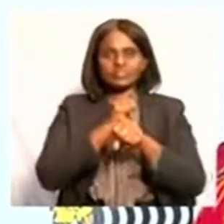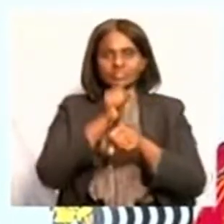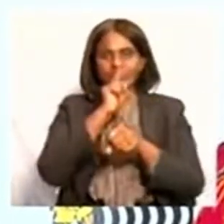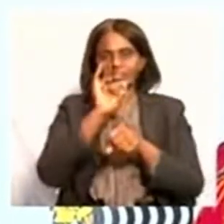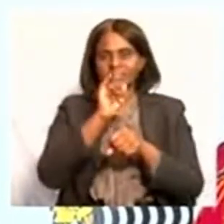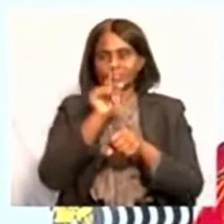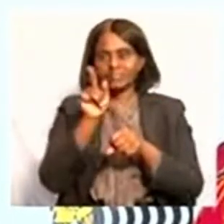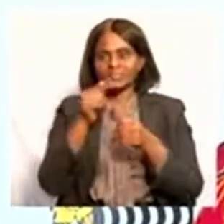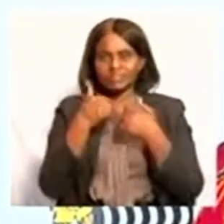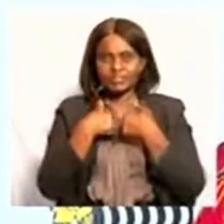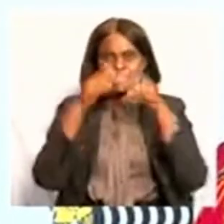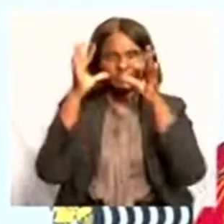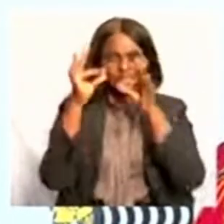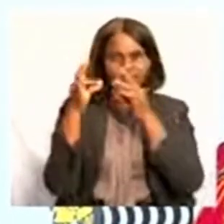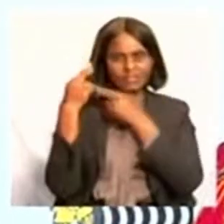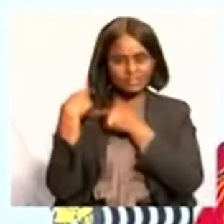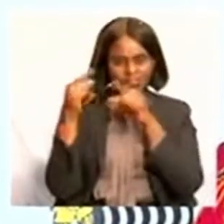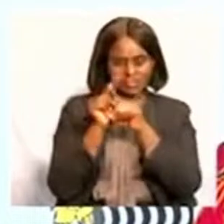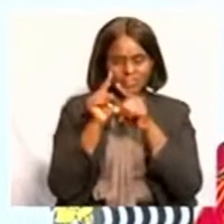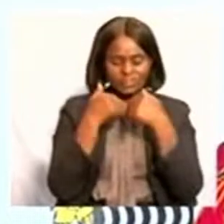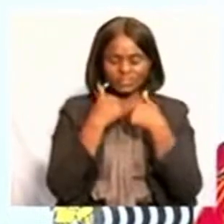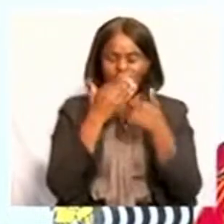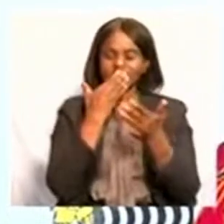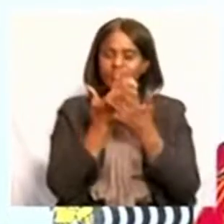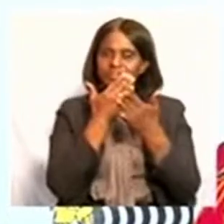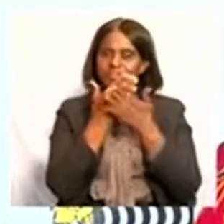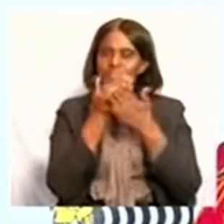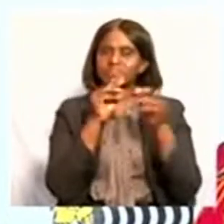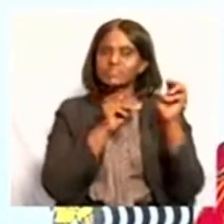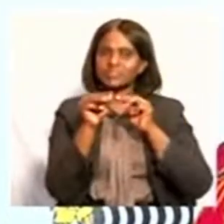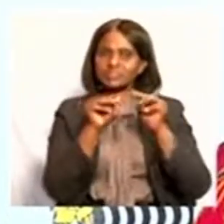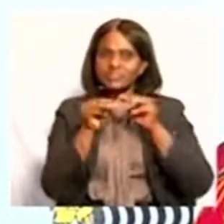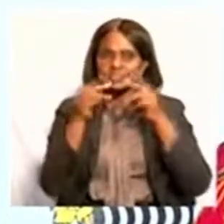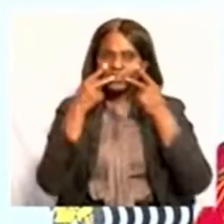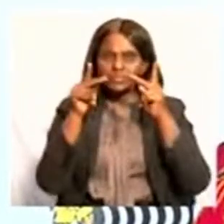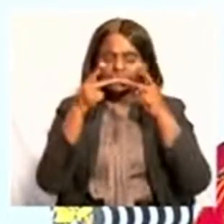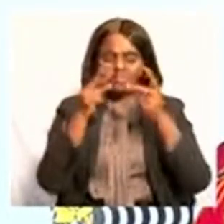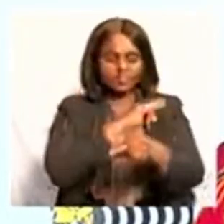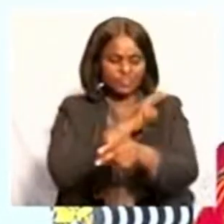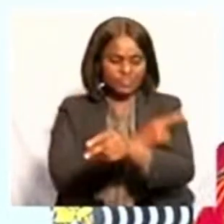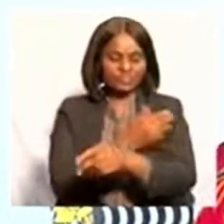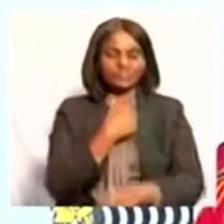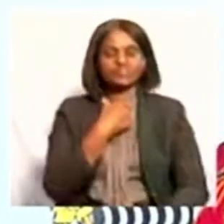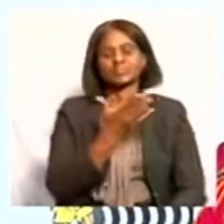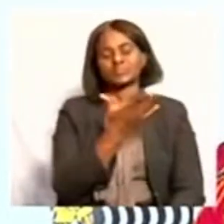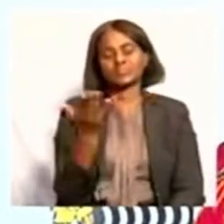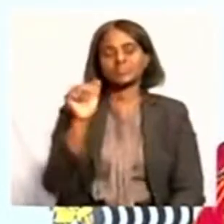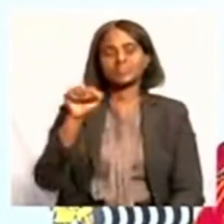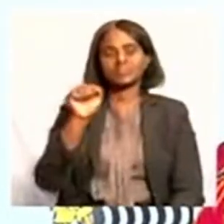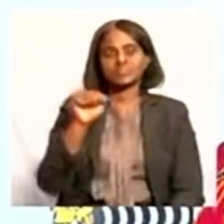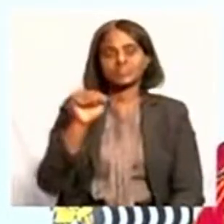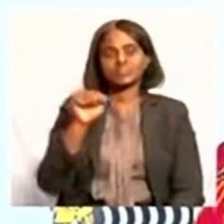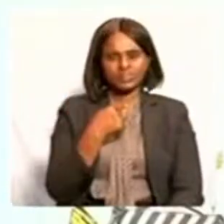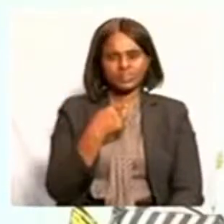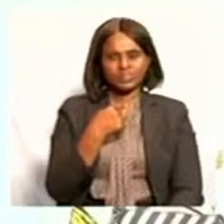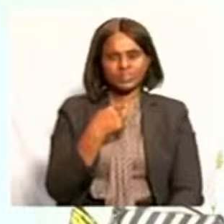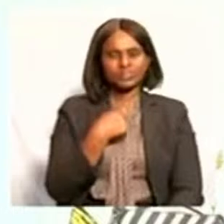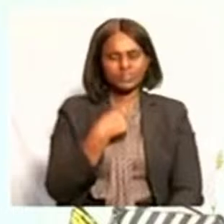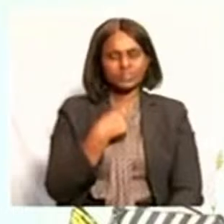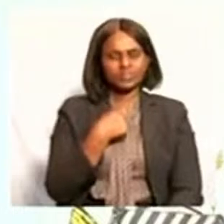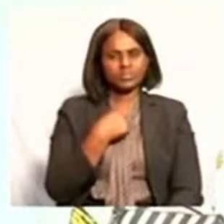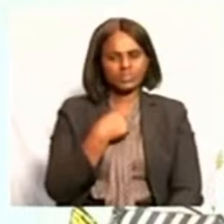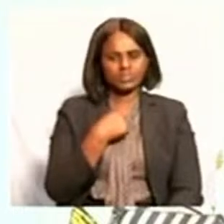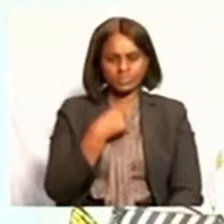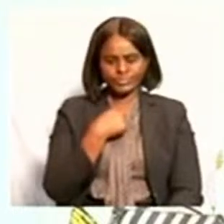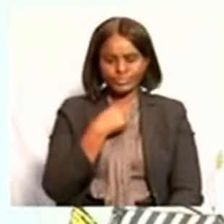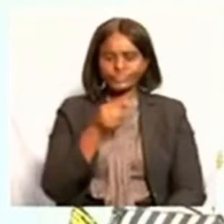there is accountability and there is proper management of public resources. Okay. Yeah. Okay. I'm a